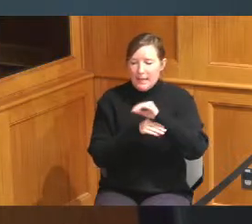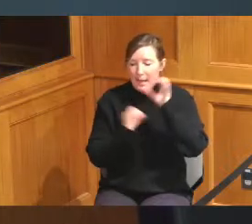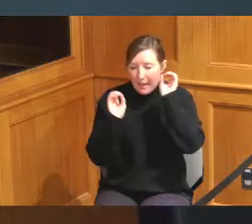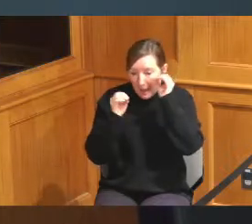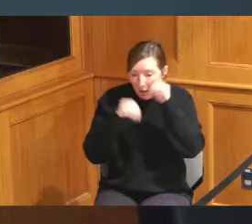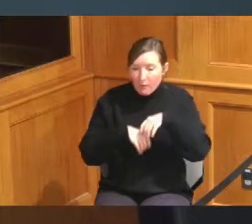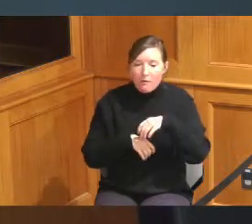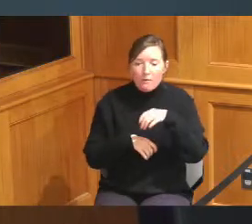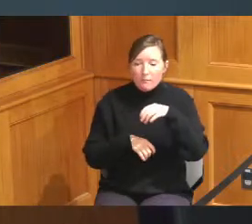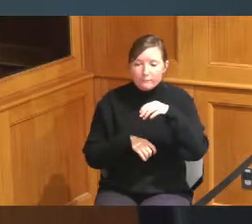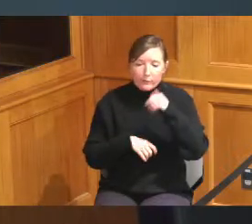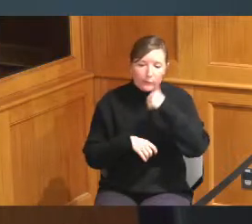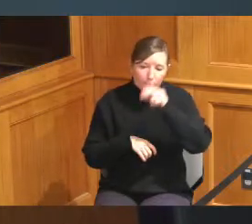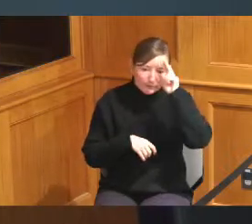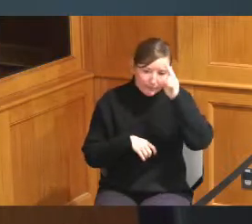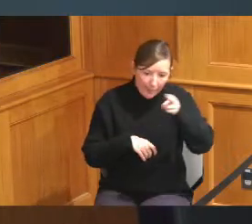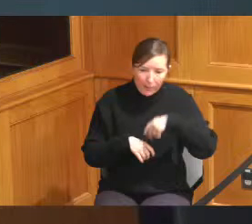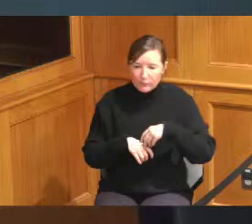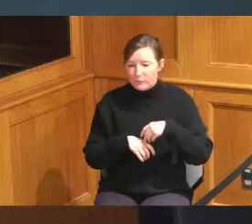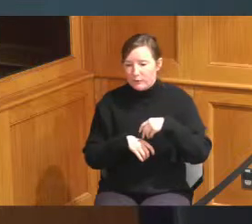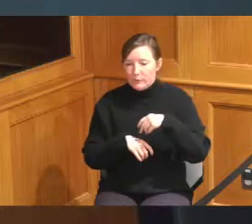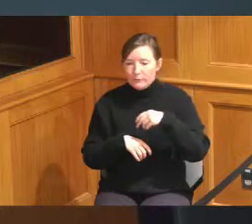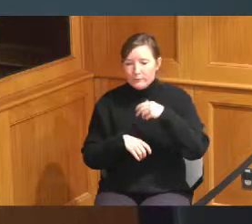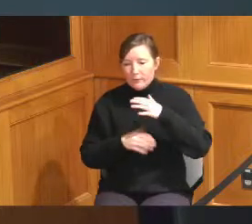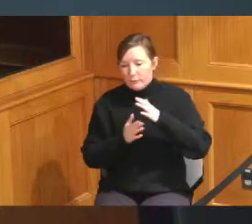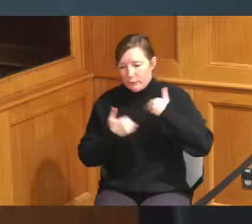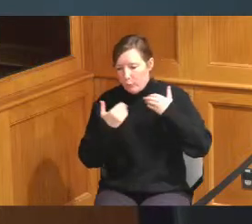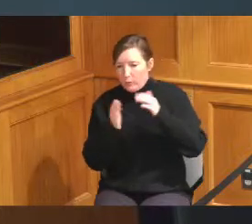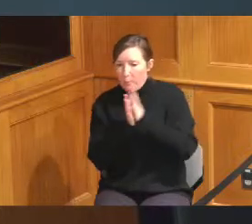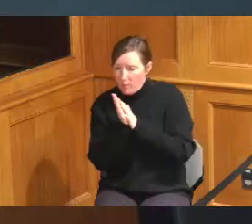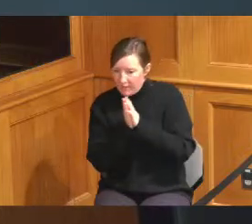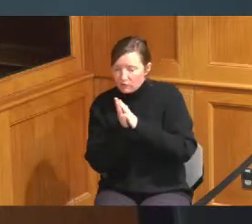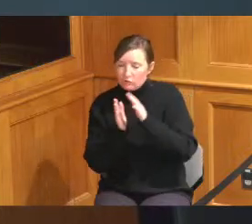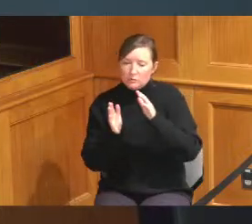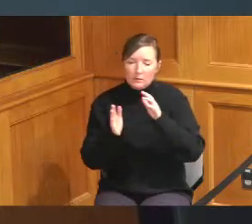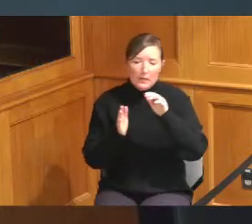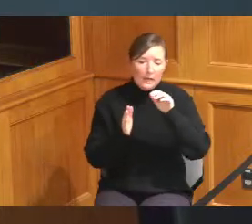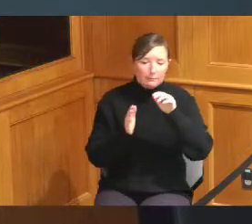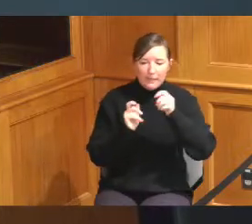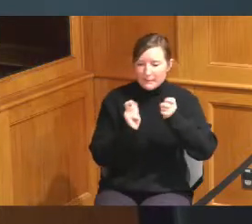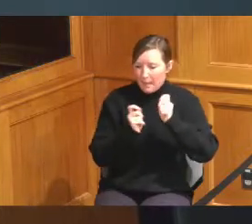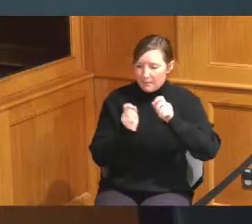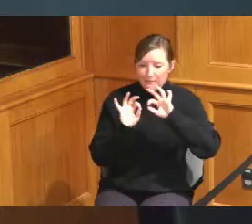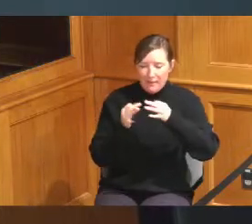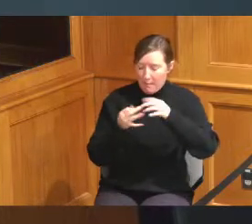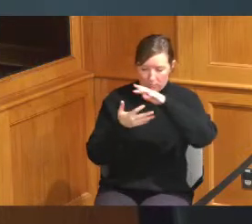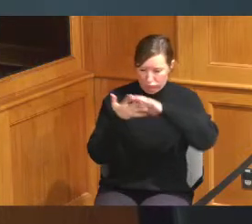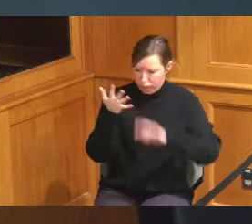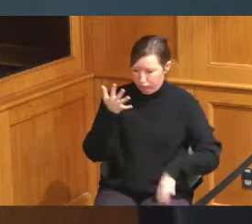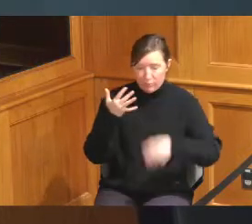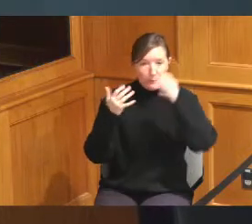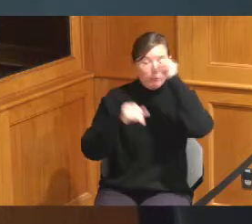Store Food Bank, Youth Motivational Learning Center, and Adoptive Family. And I just, woof.